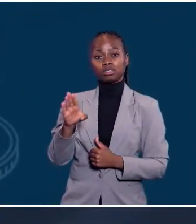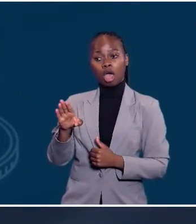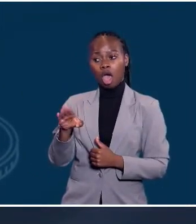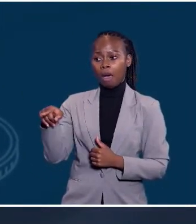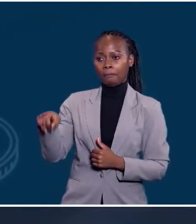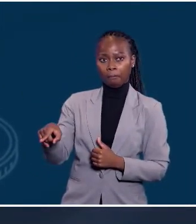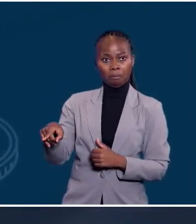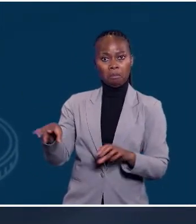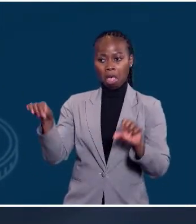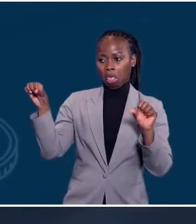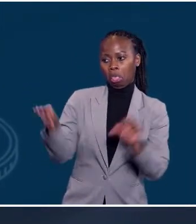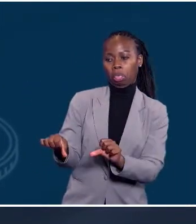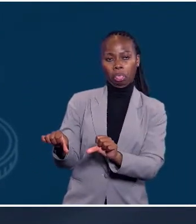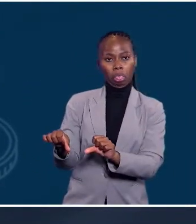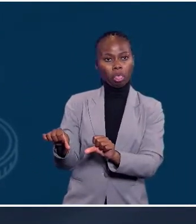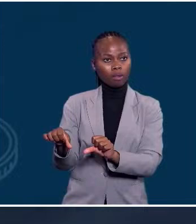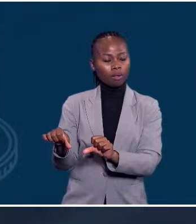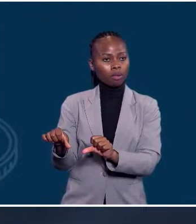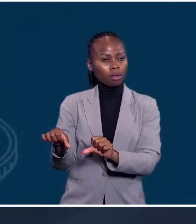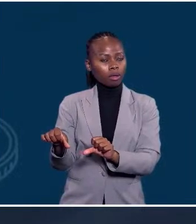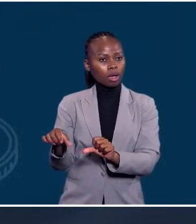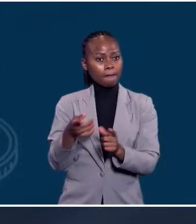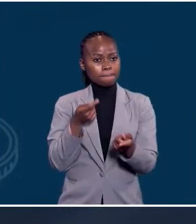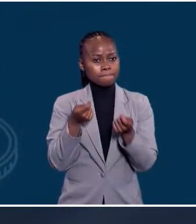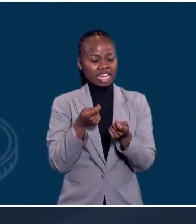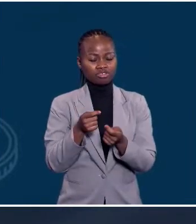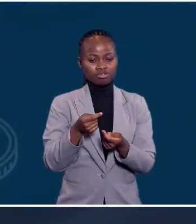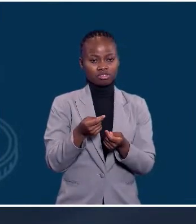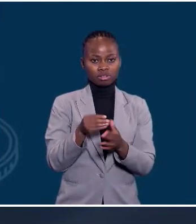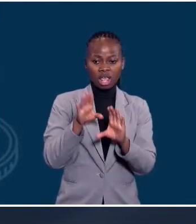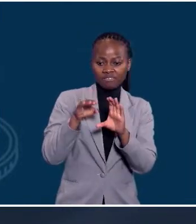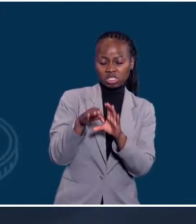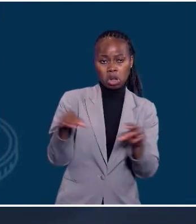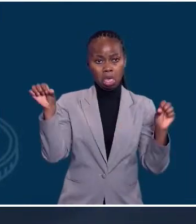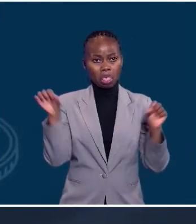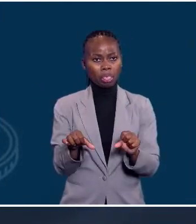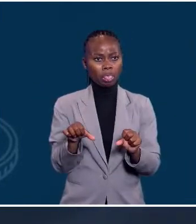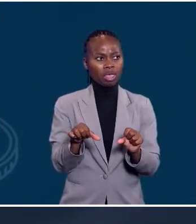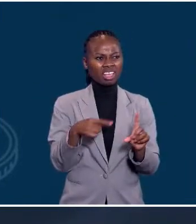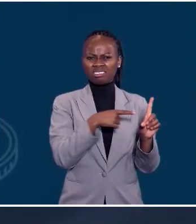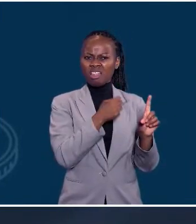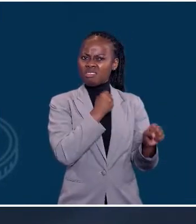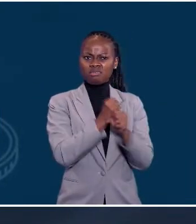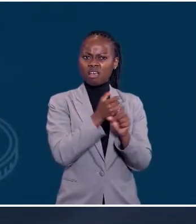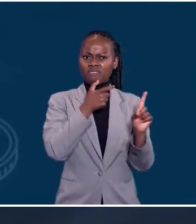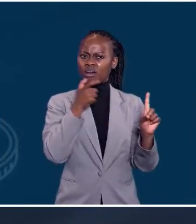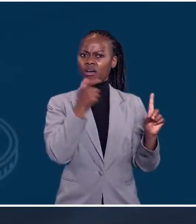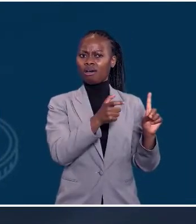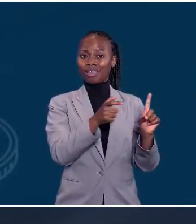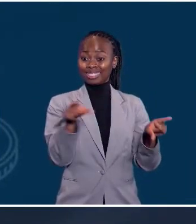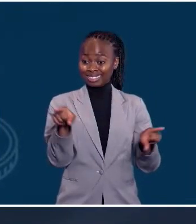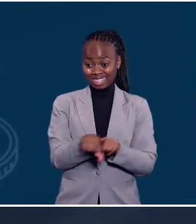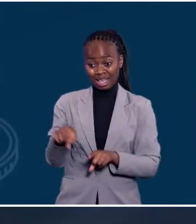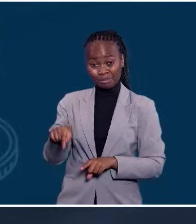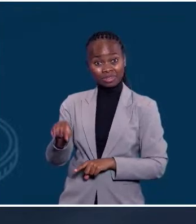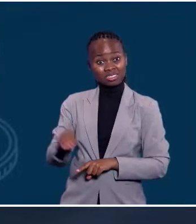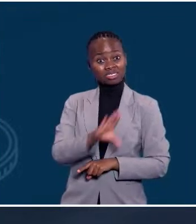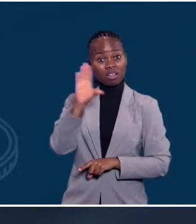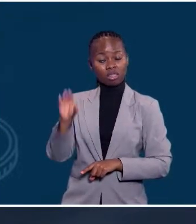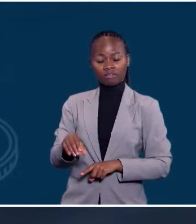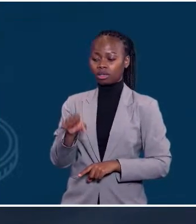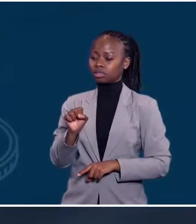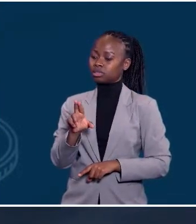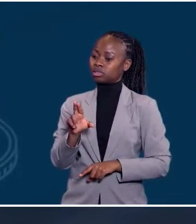is doing in managing inflation in South Africa. And you will not hear the South African Reserve